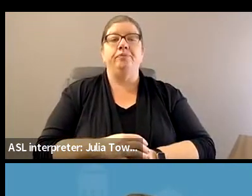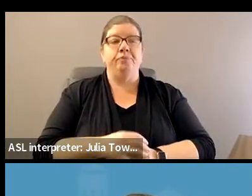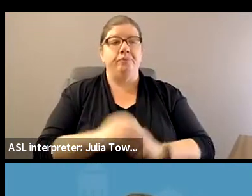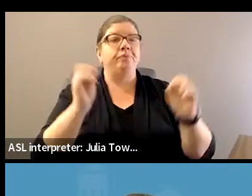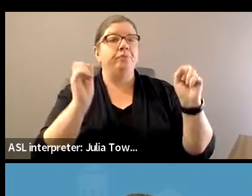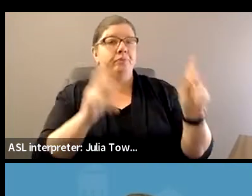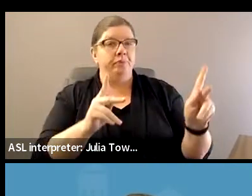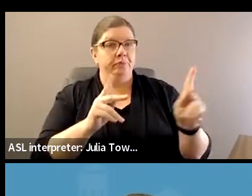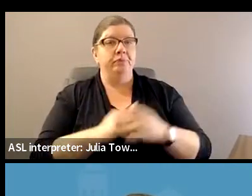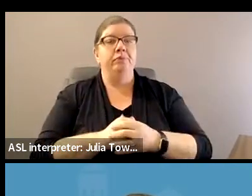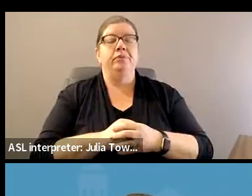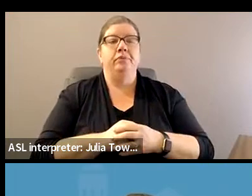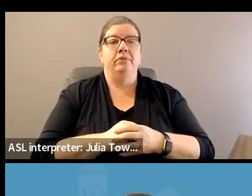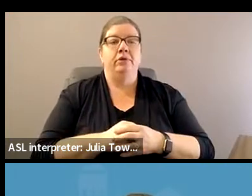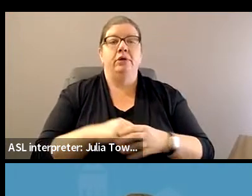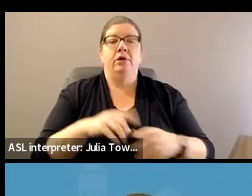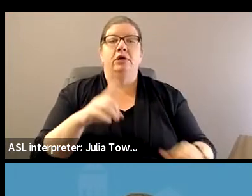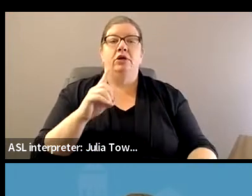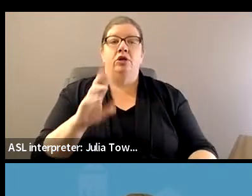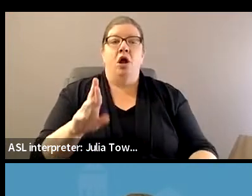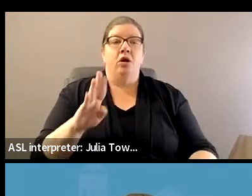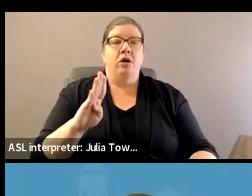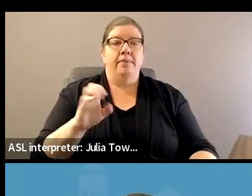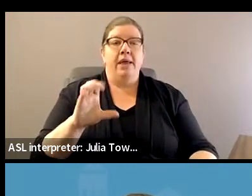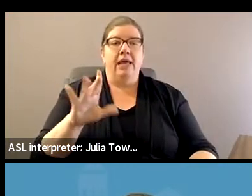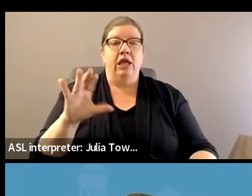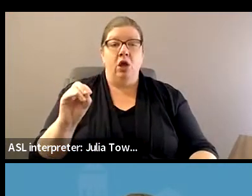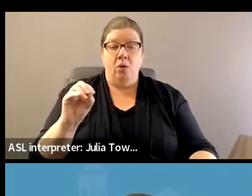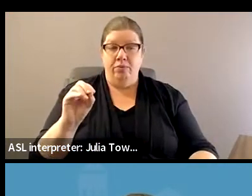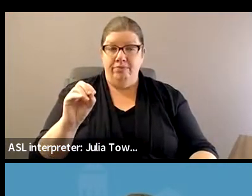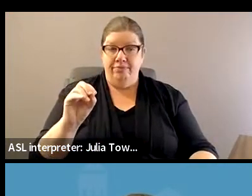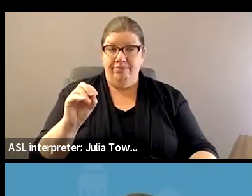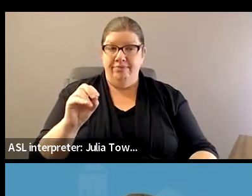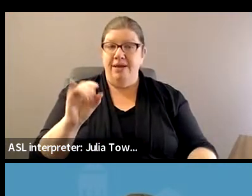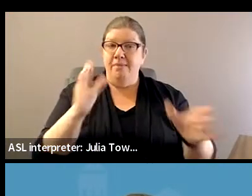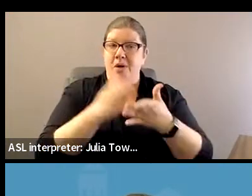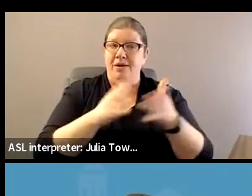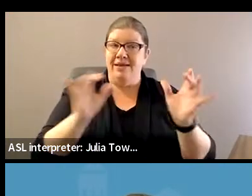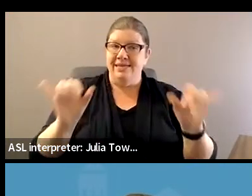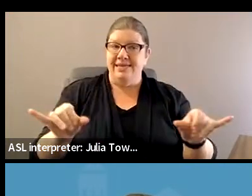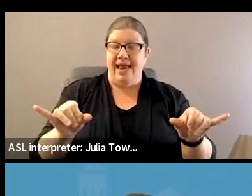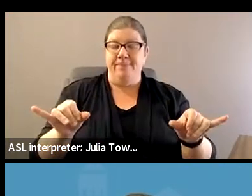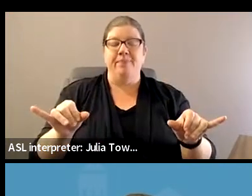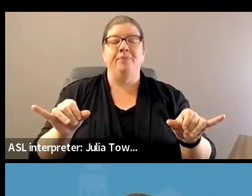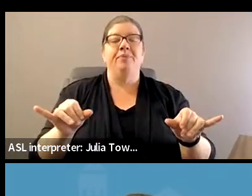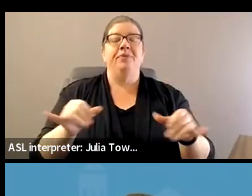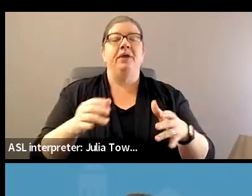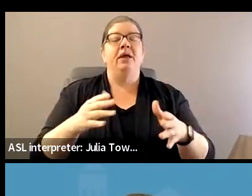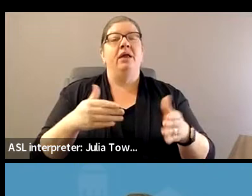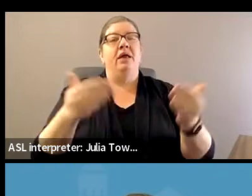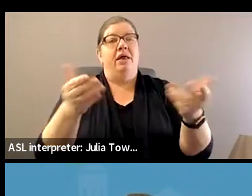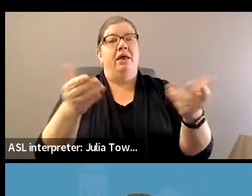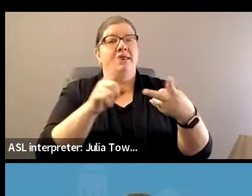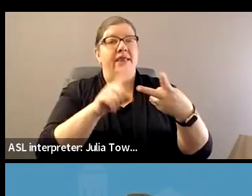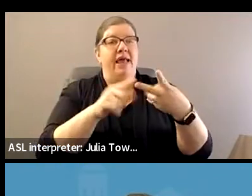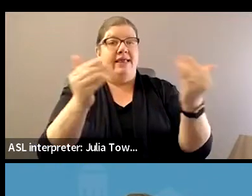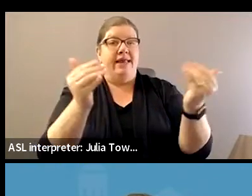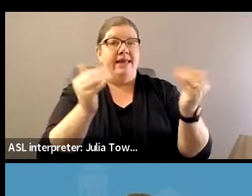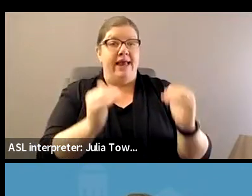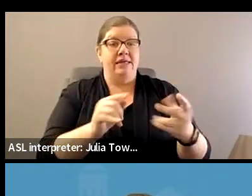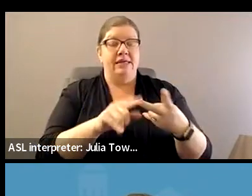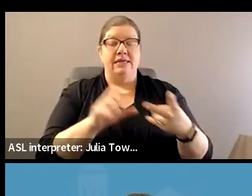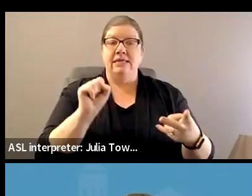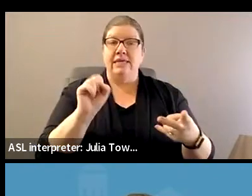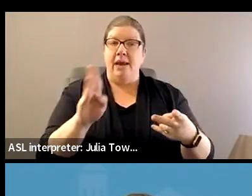Okay. Dr. Becchio, All right, G2, is that still part of the same hearing? Excellent. And the next item is Santa